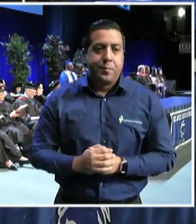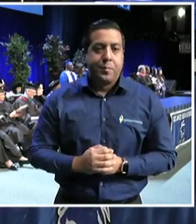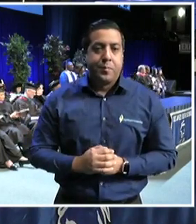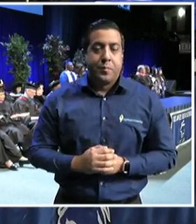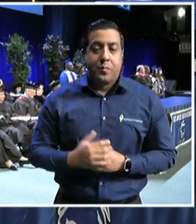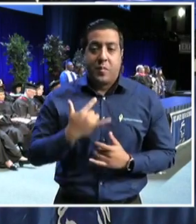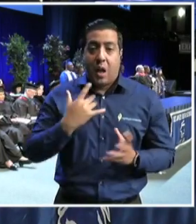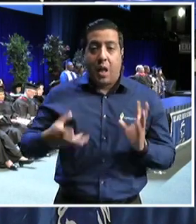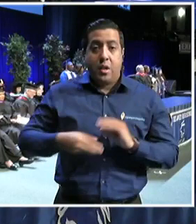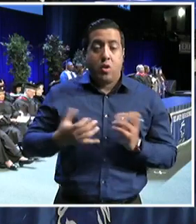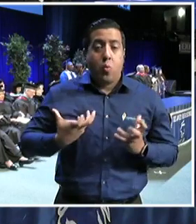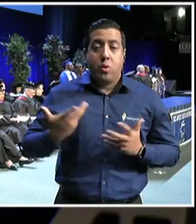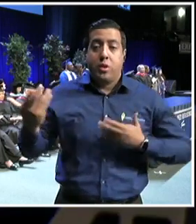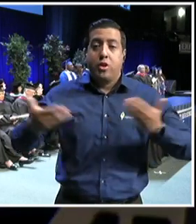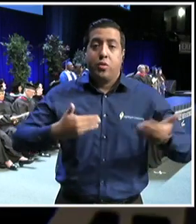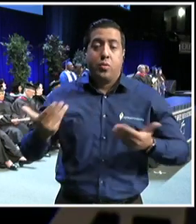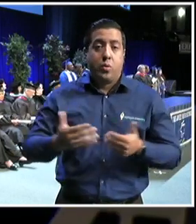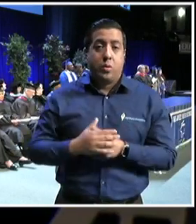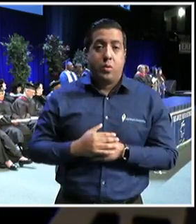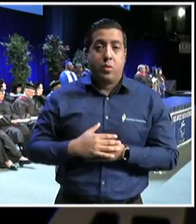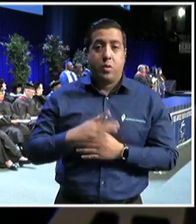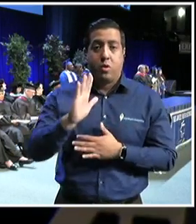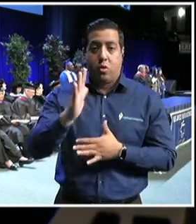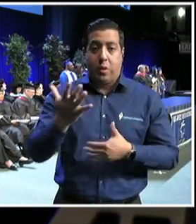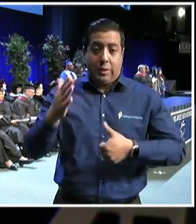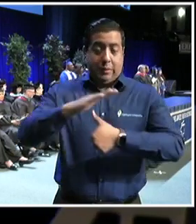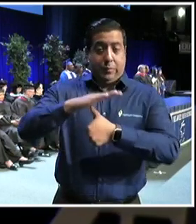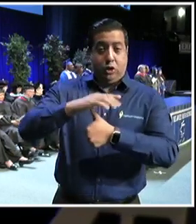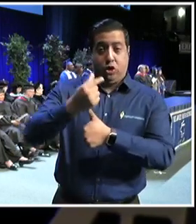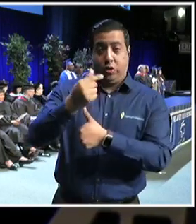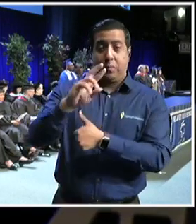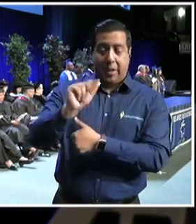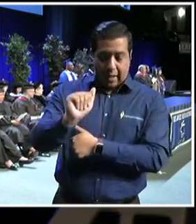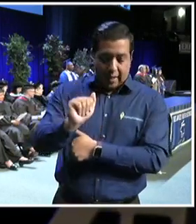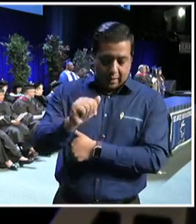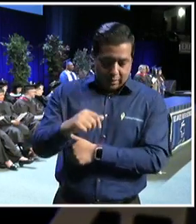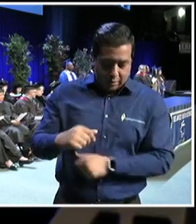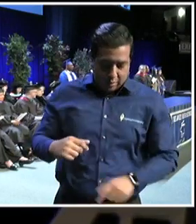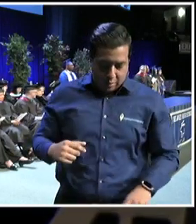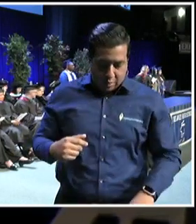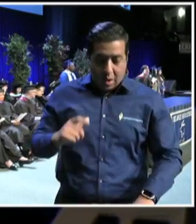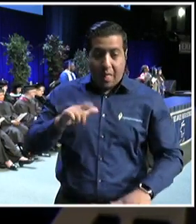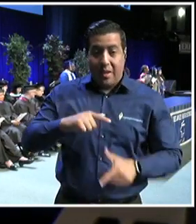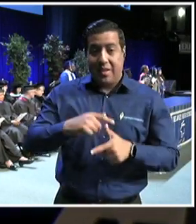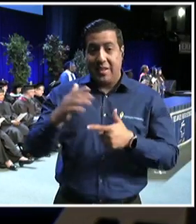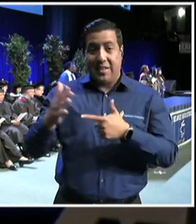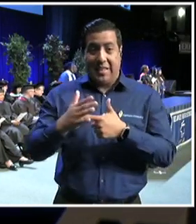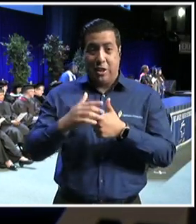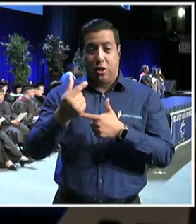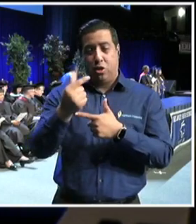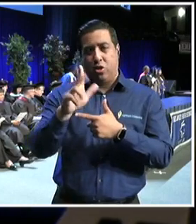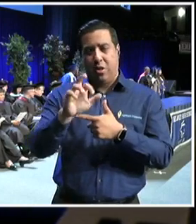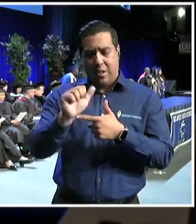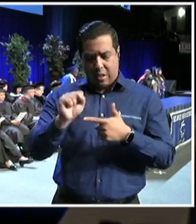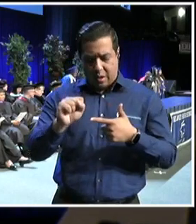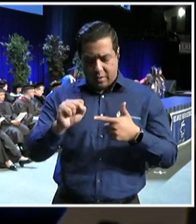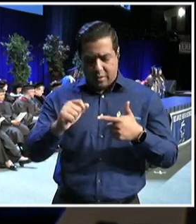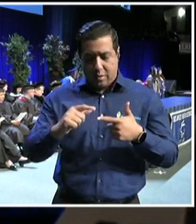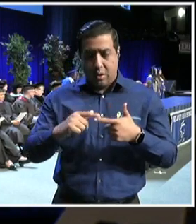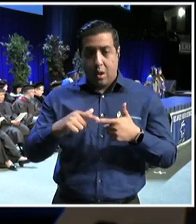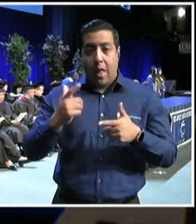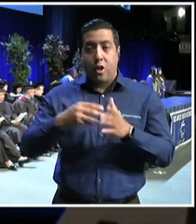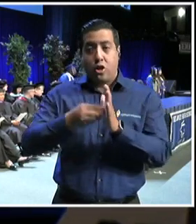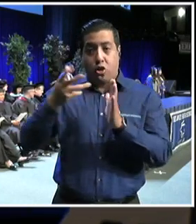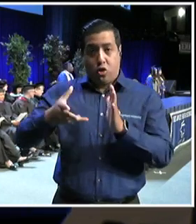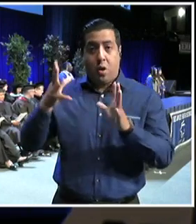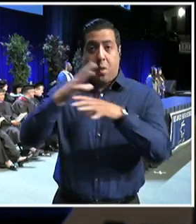And additionally, I would like to introduce your valedictorian, Diana Reyes, our salutatorian, Nelly Canales, and our student council president,